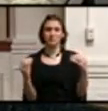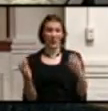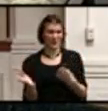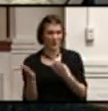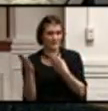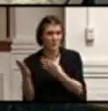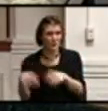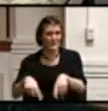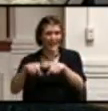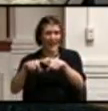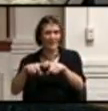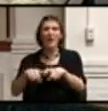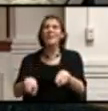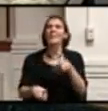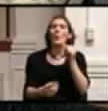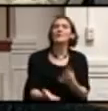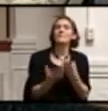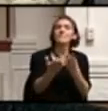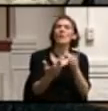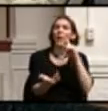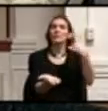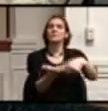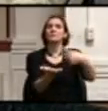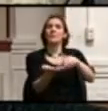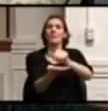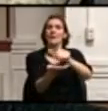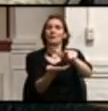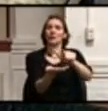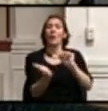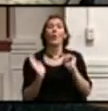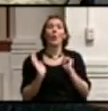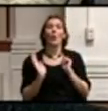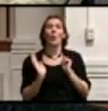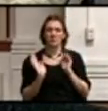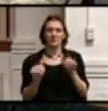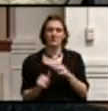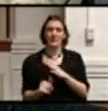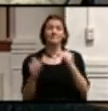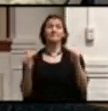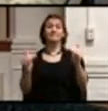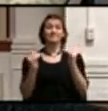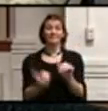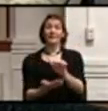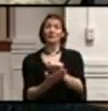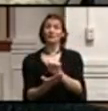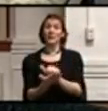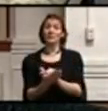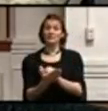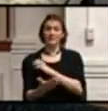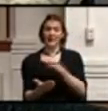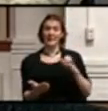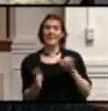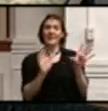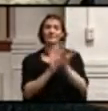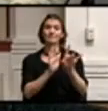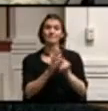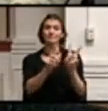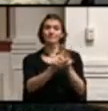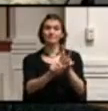Do we move to table it? No, it wasn't a motion. It was just a topic for discussion at this point. So the next matter on the agenda is committee